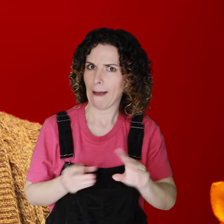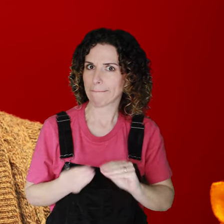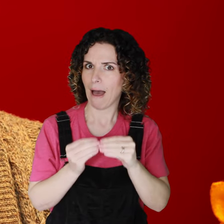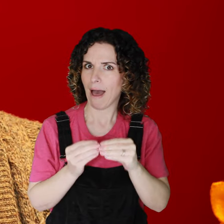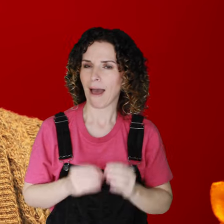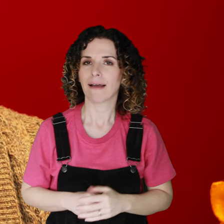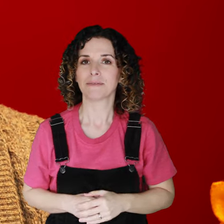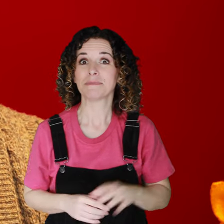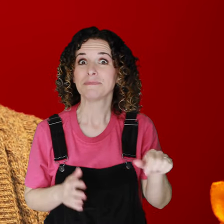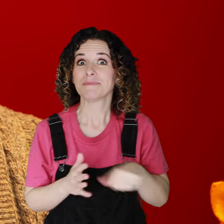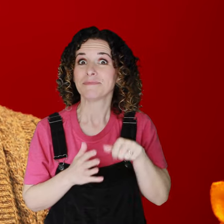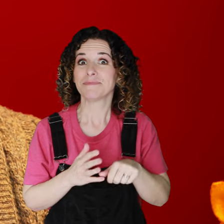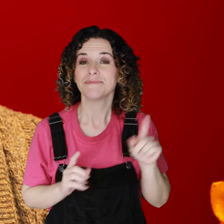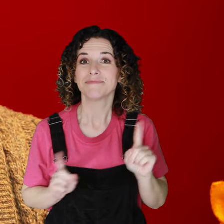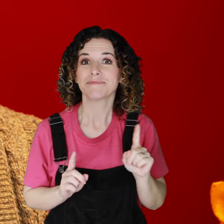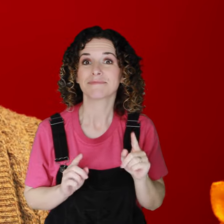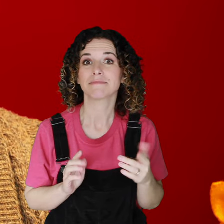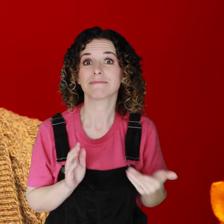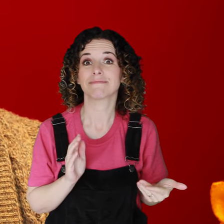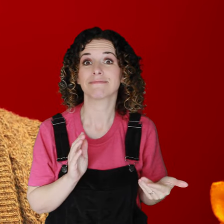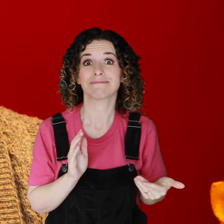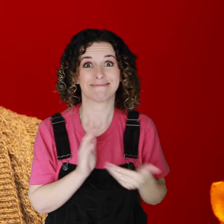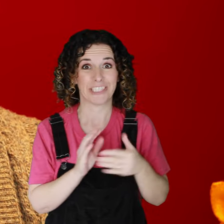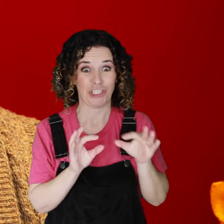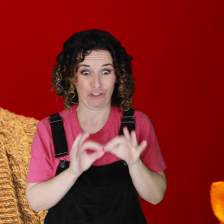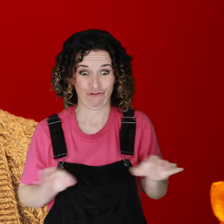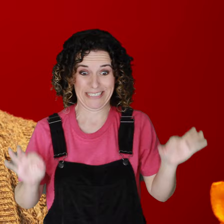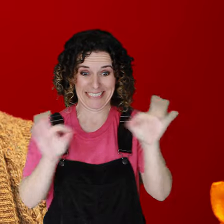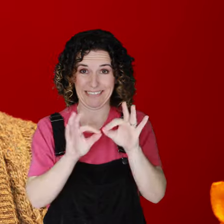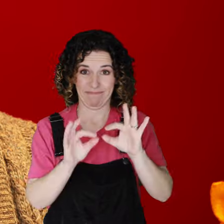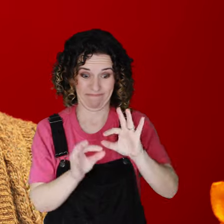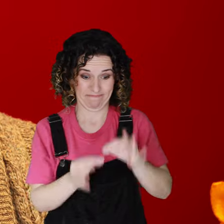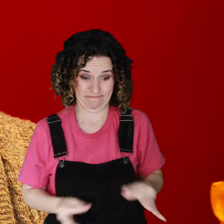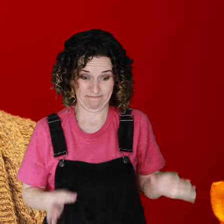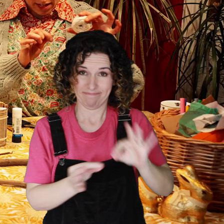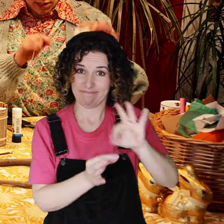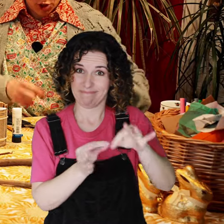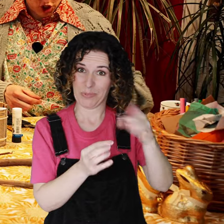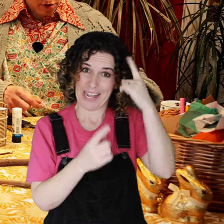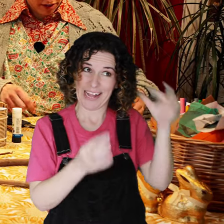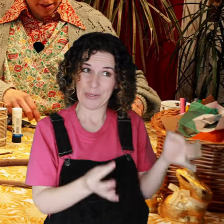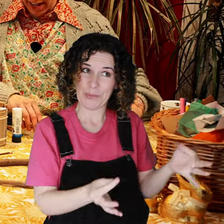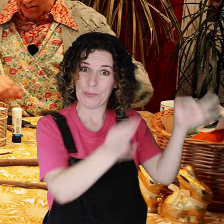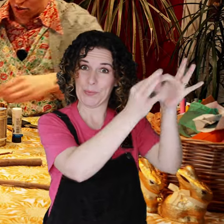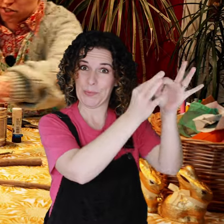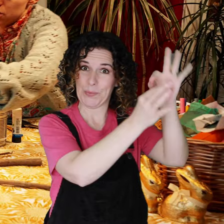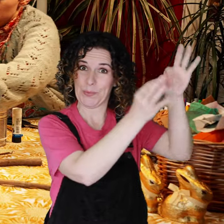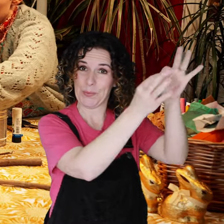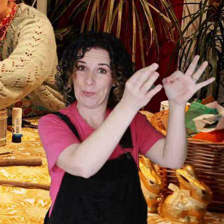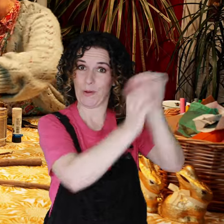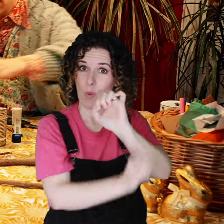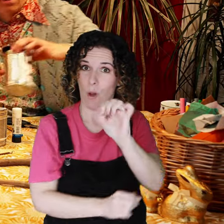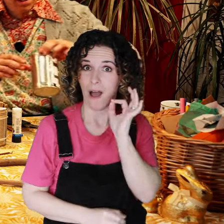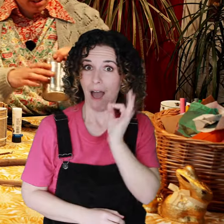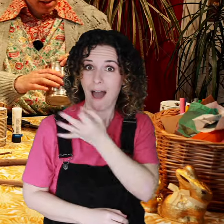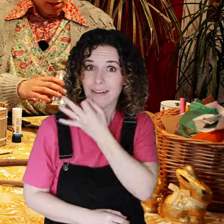five. Add string around your tin can so you can hang it up in your garden. Some string. Do want me to do